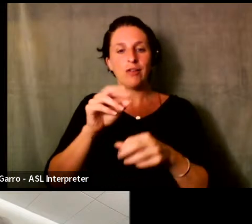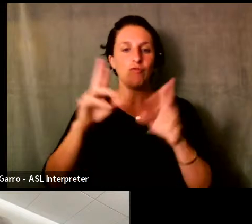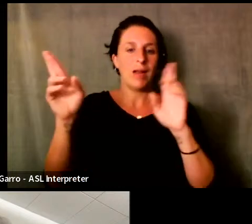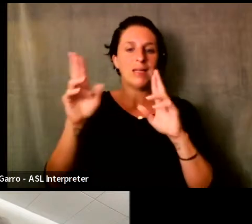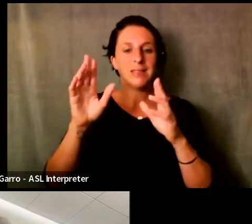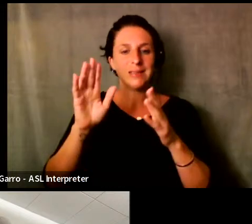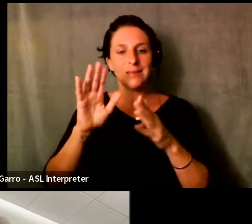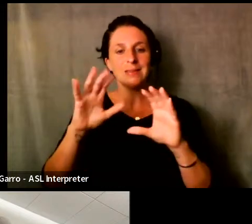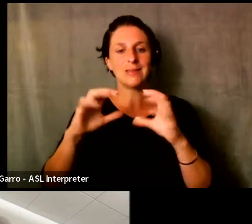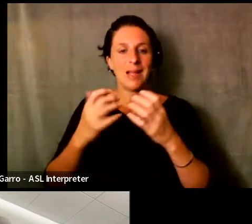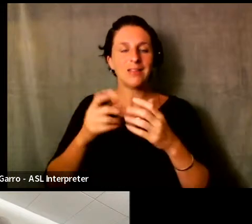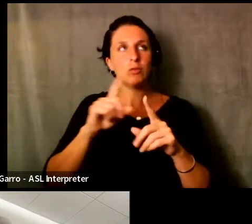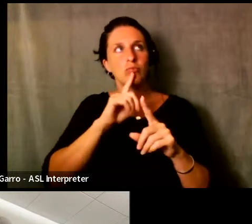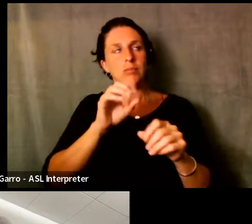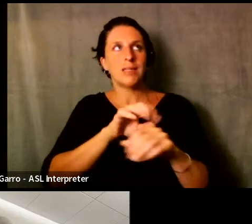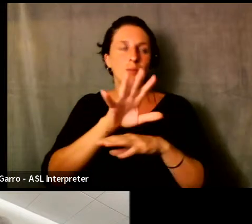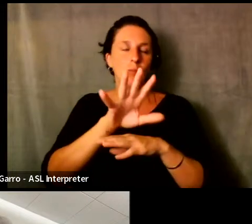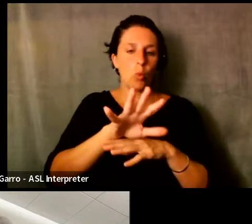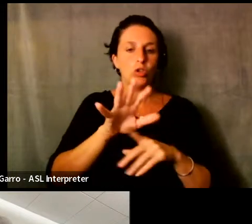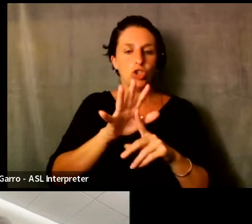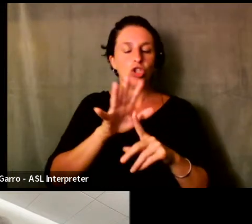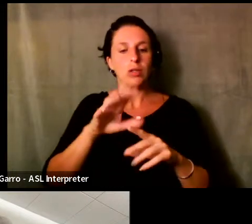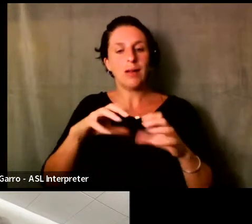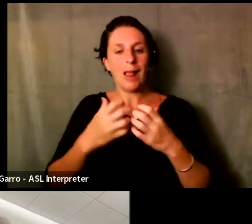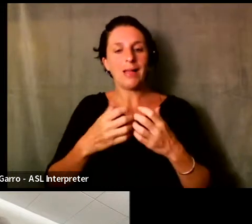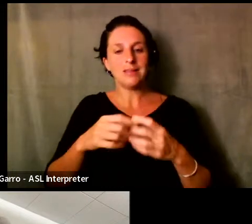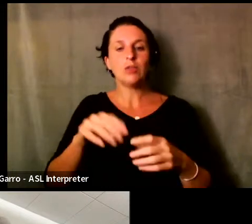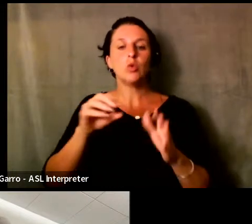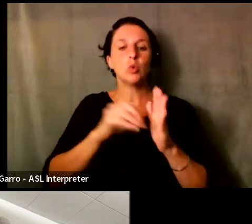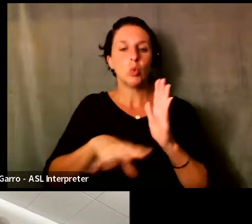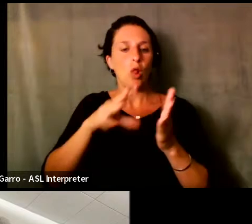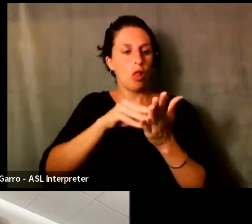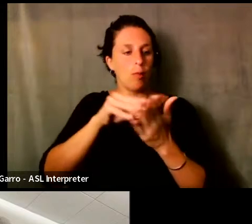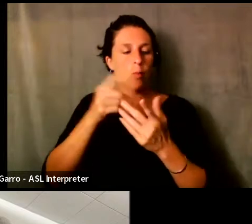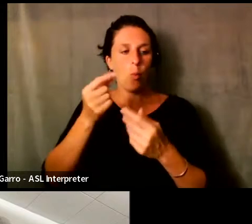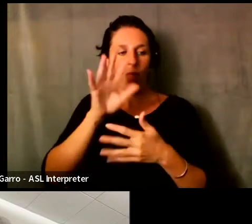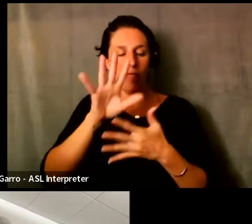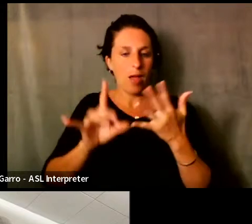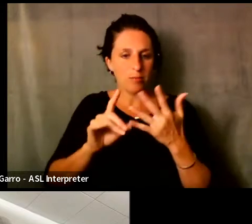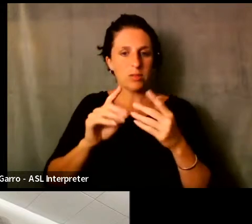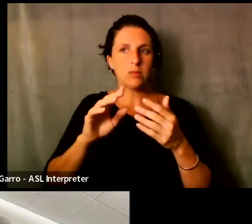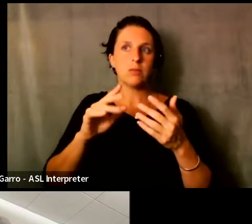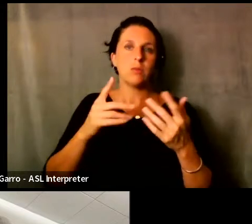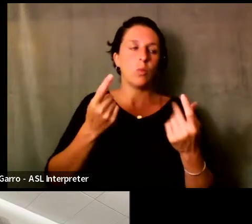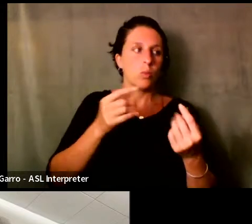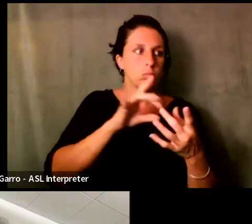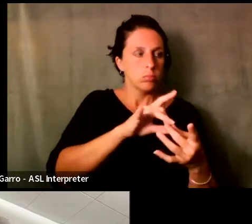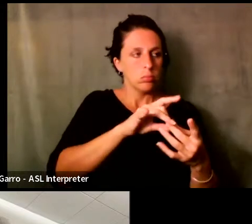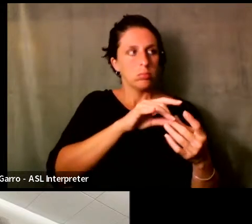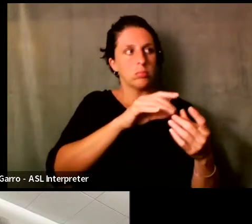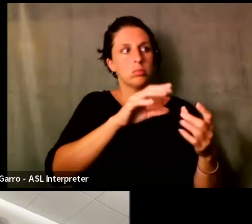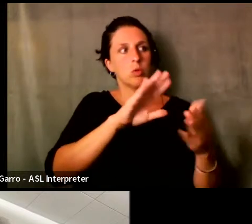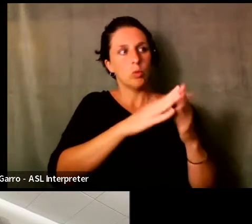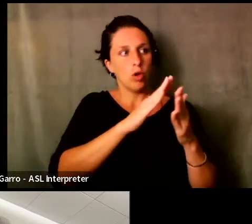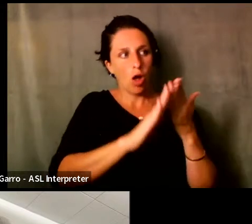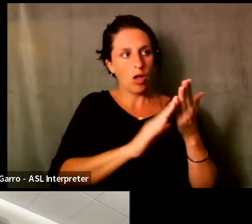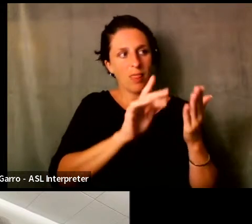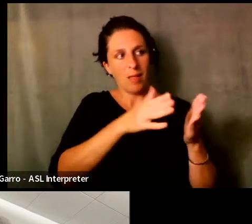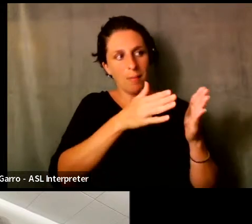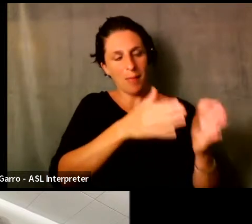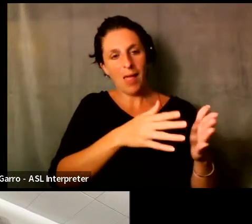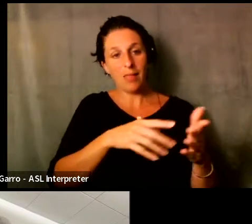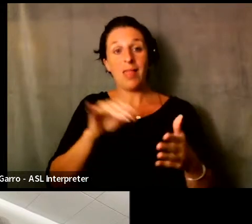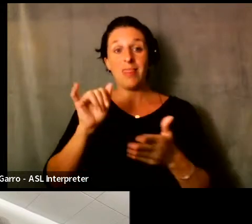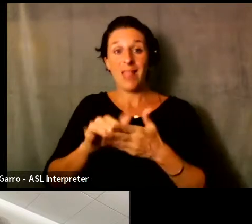and access classes. So students learn about what their options are in terms of going to community college and what the pathways are there. And for that student population, that's